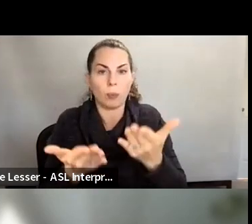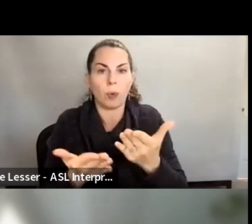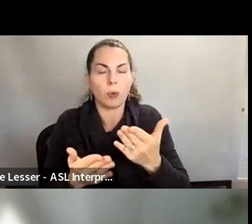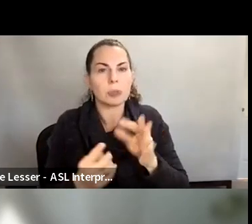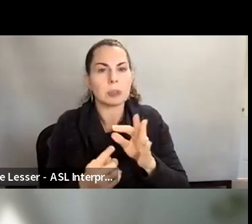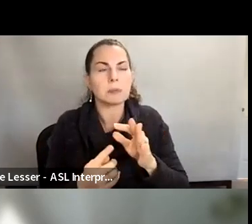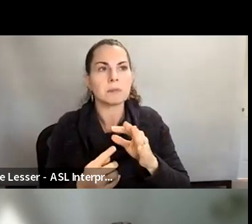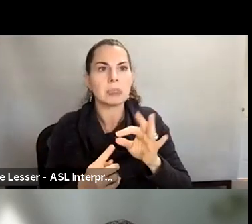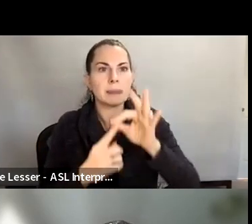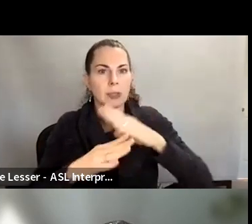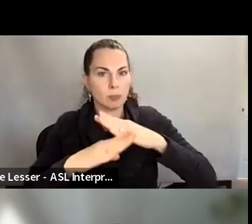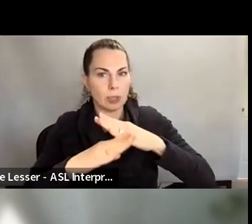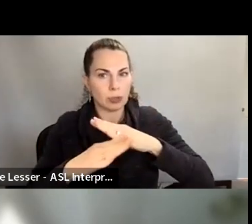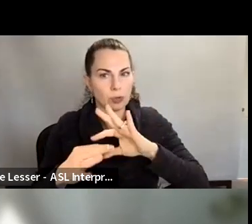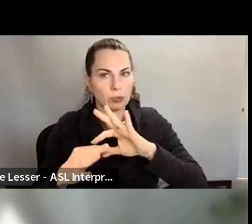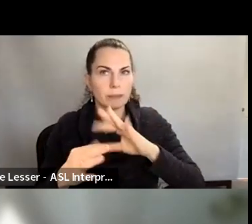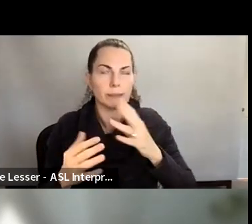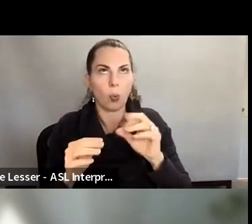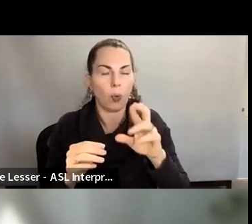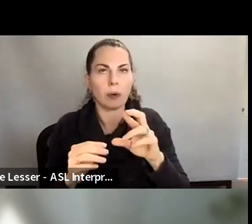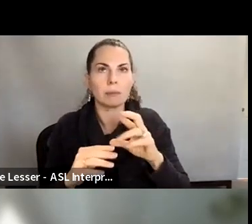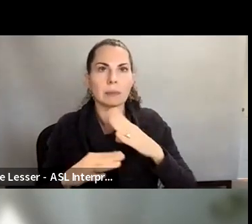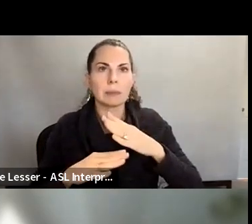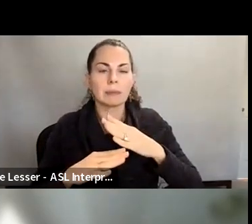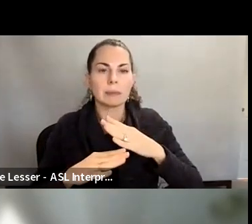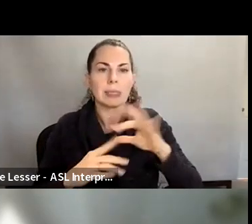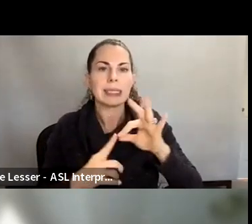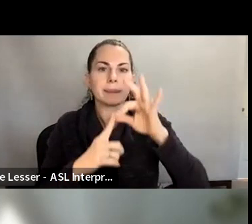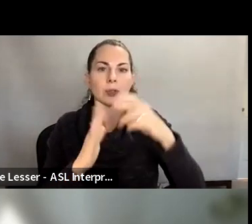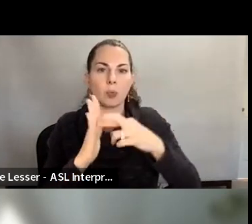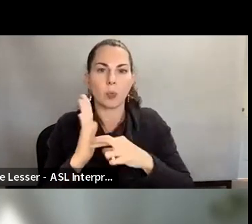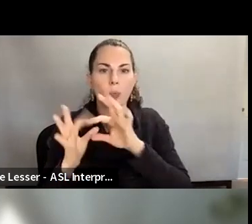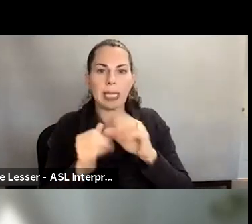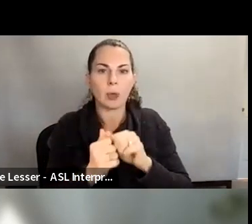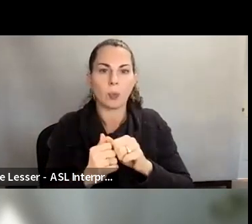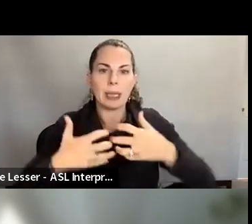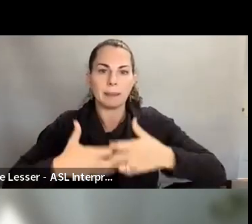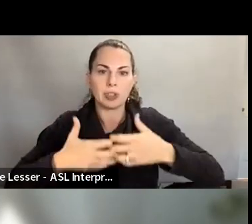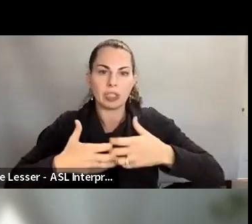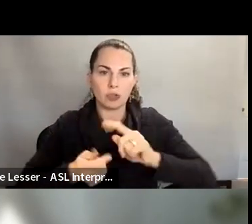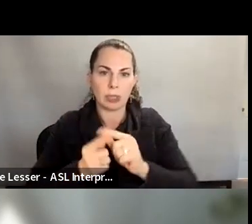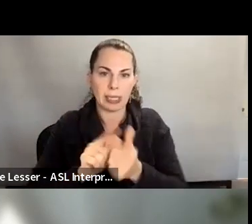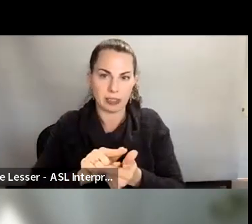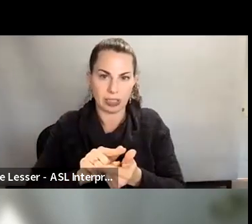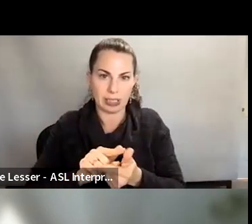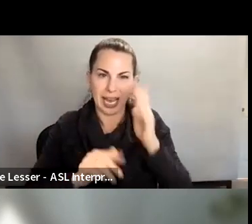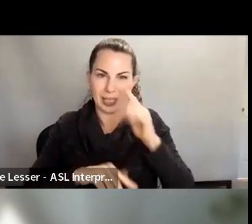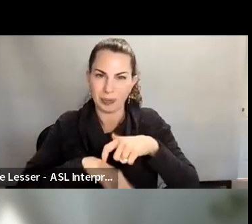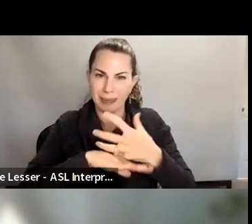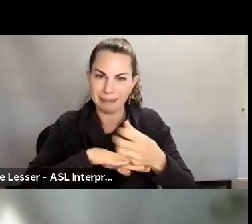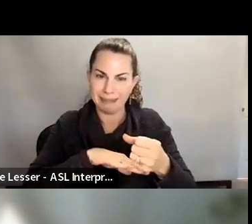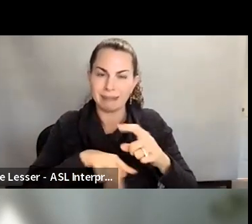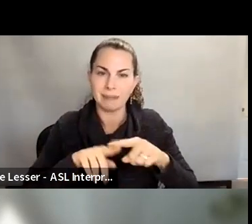based on or special rules for machine translation. We do have, I know we're running out of time, Title VI